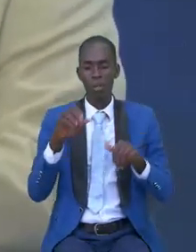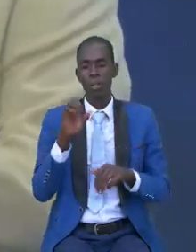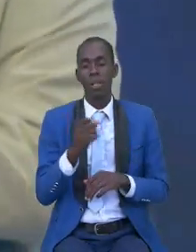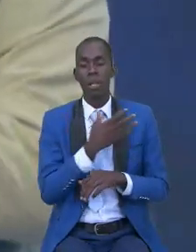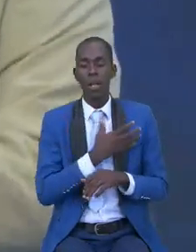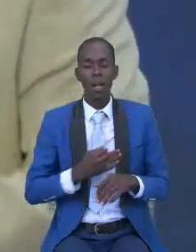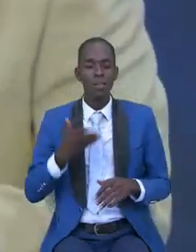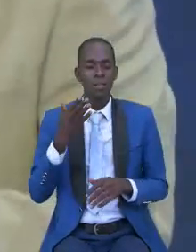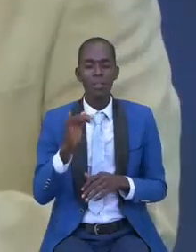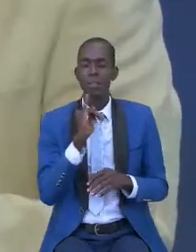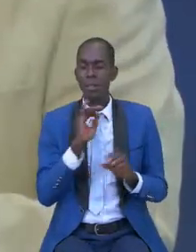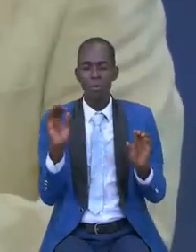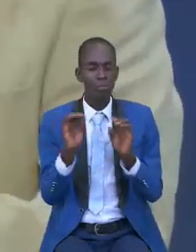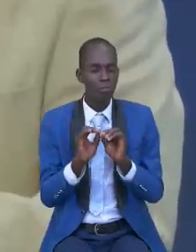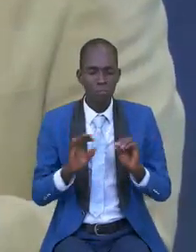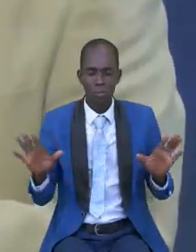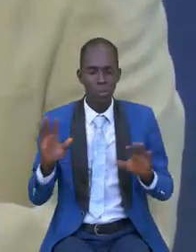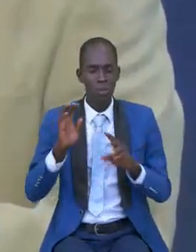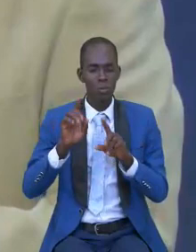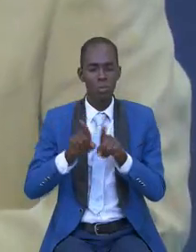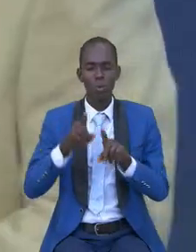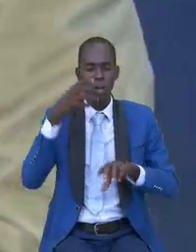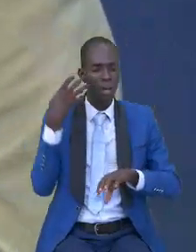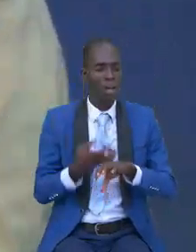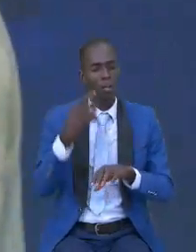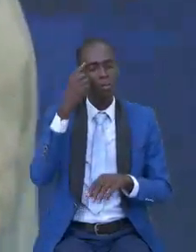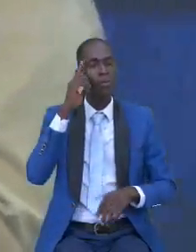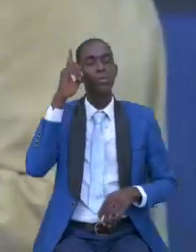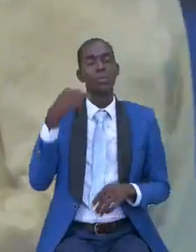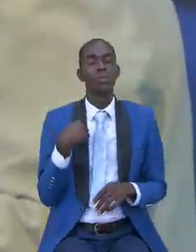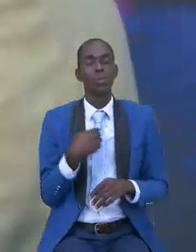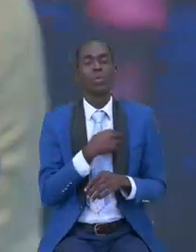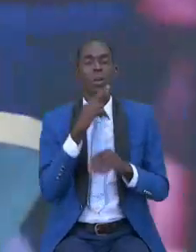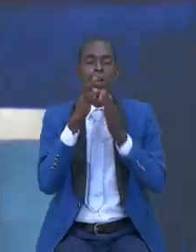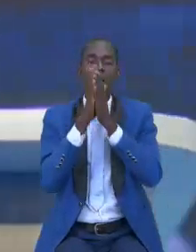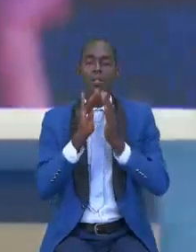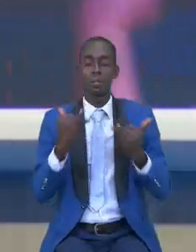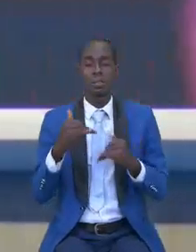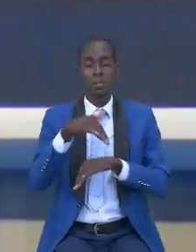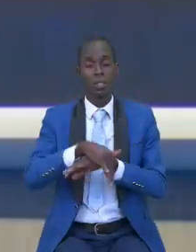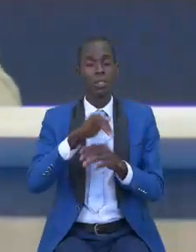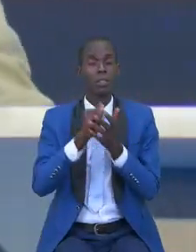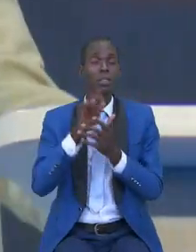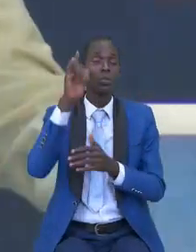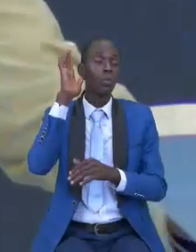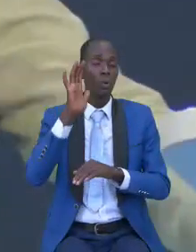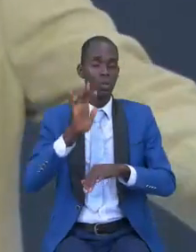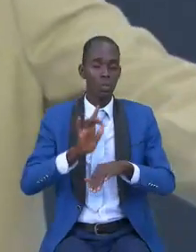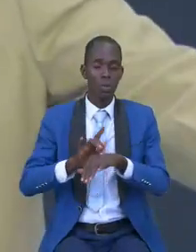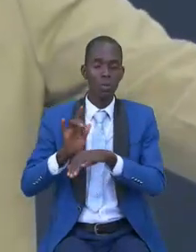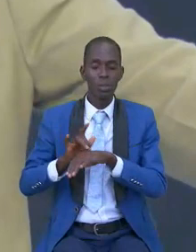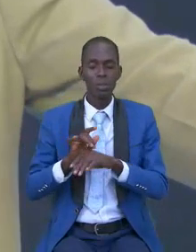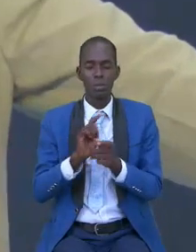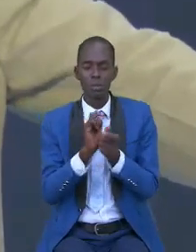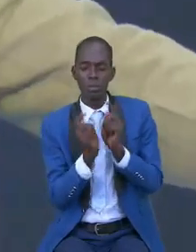is nothing too hard for you. We're asking tonight that your touch